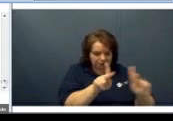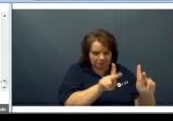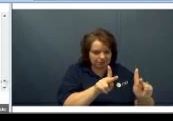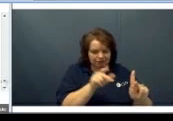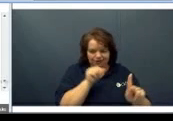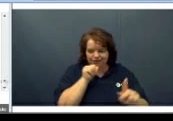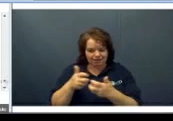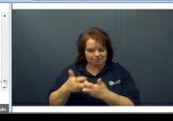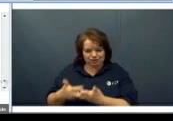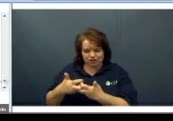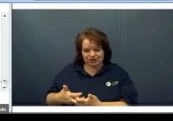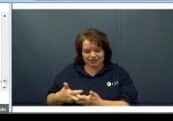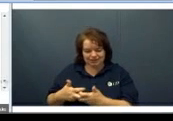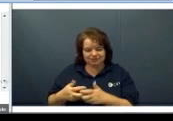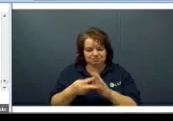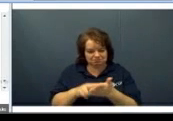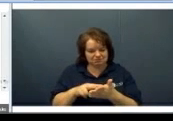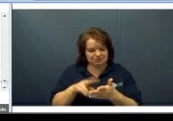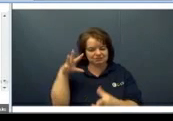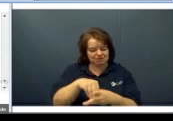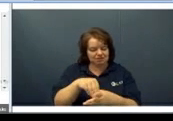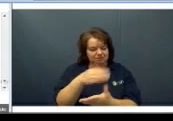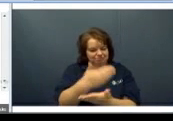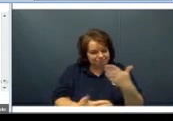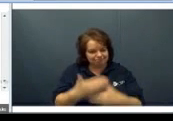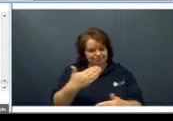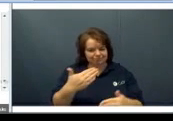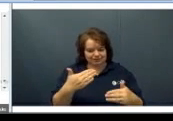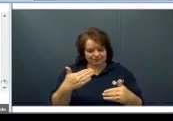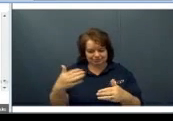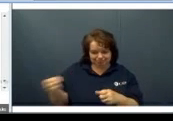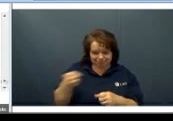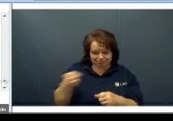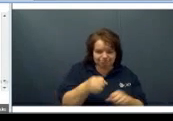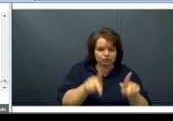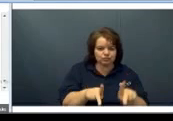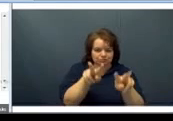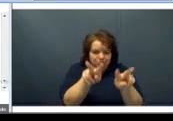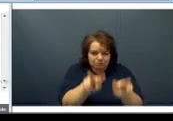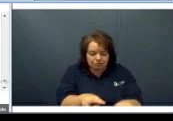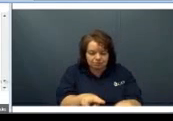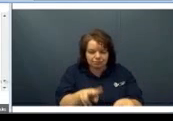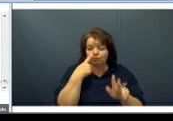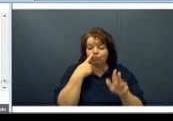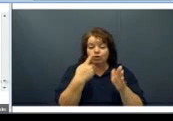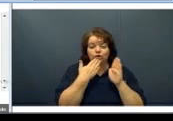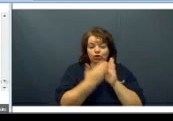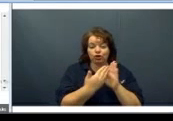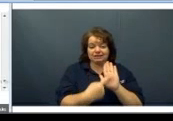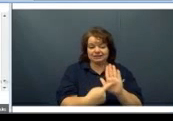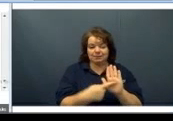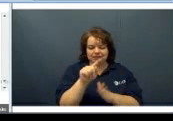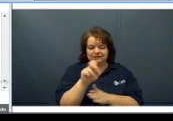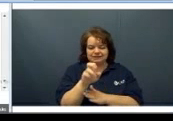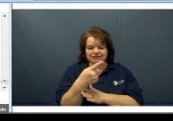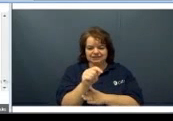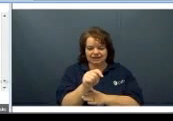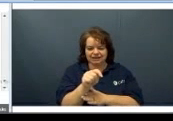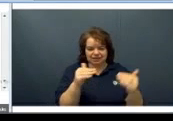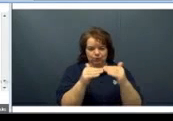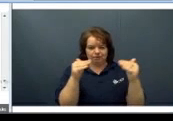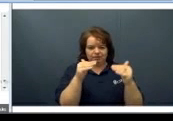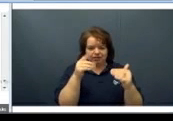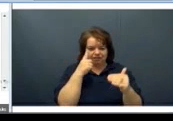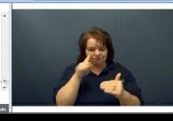not for machines, and that involves a fair amount of manual work. A good example is the text equivalent for an